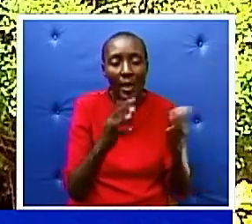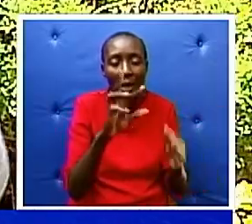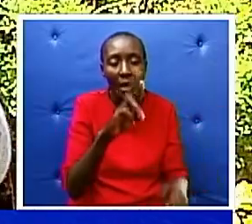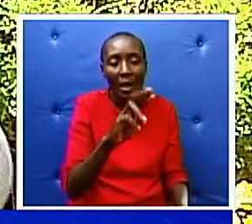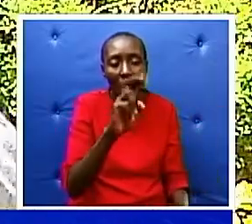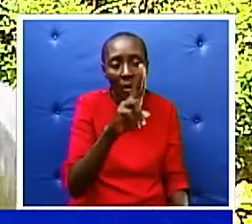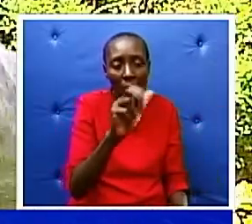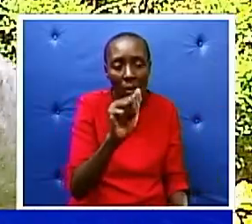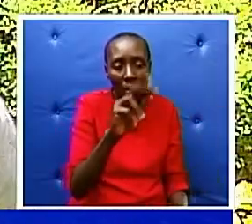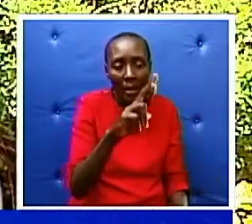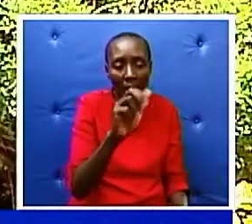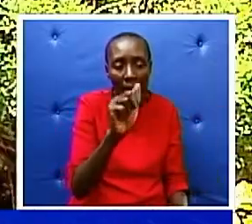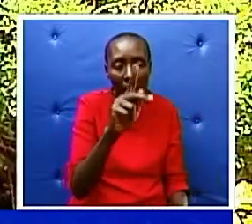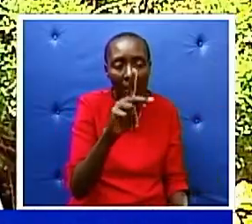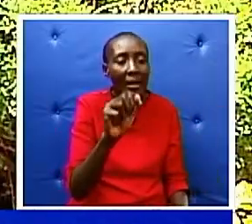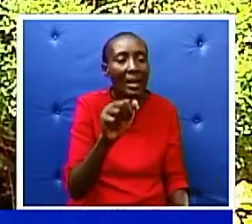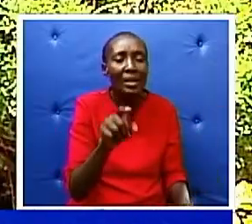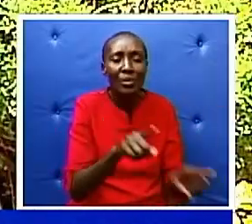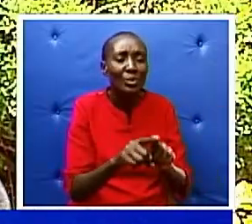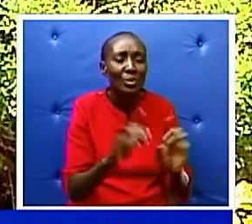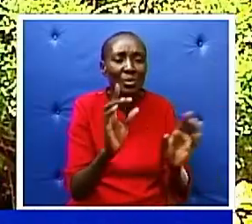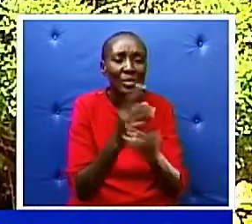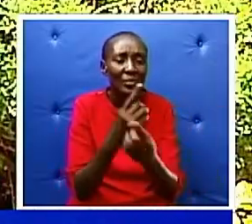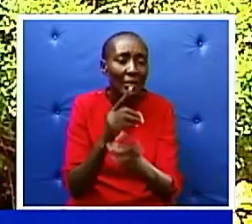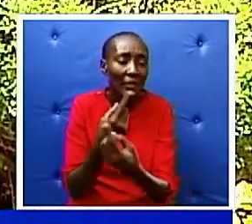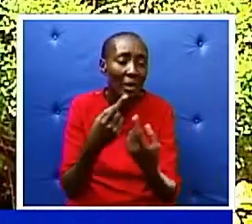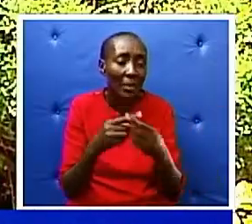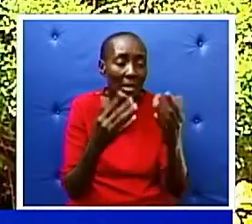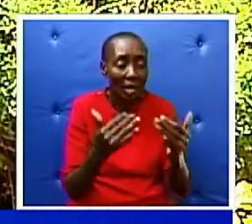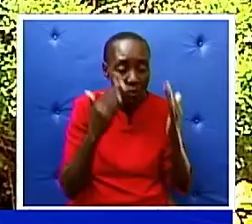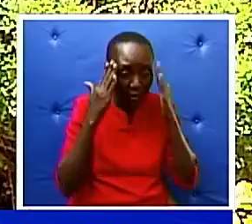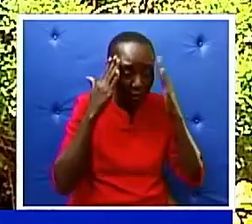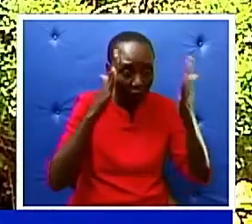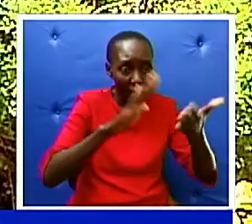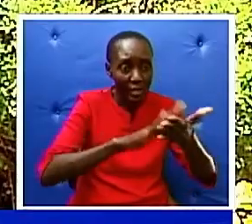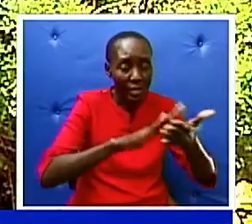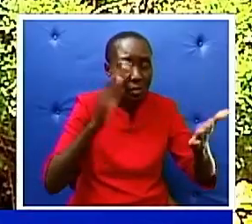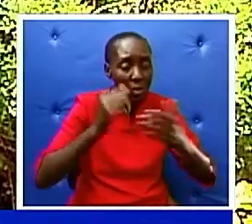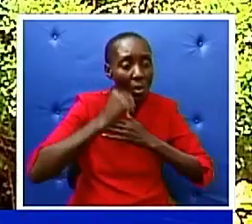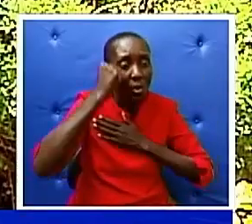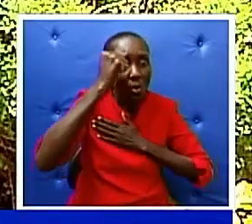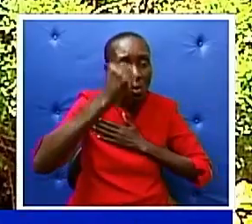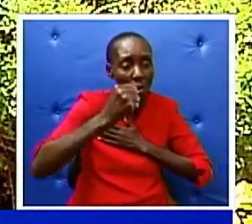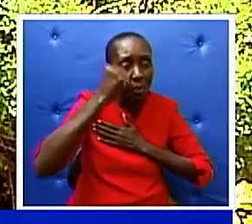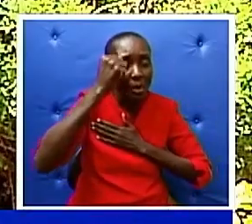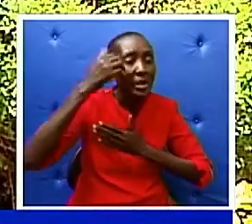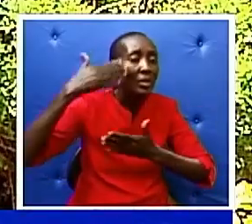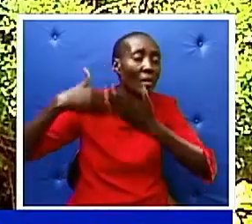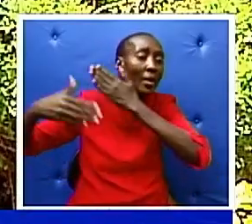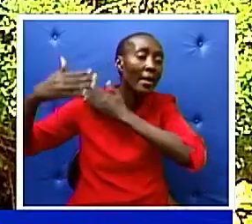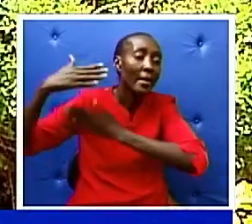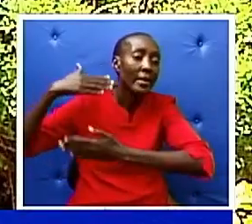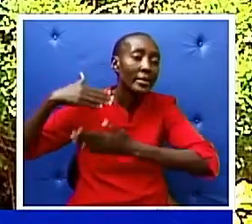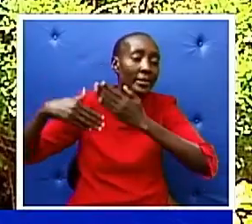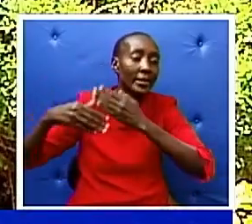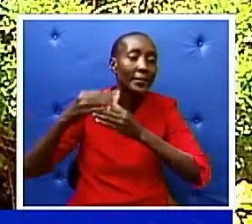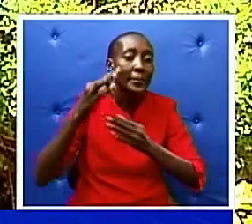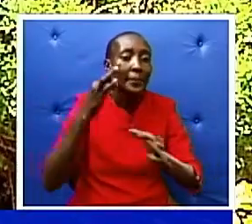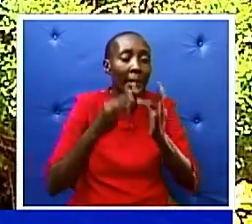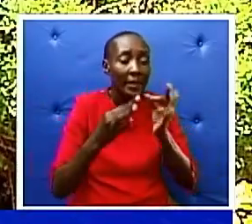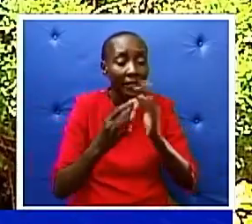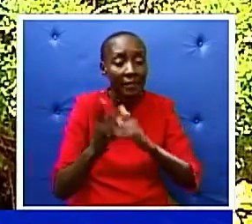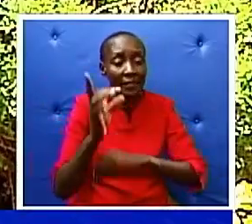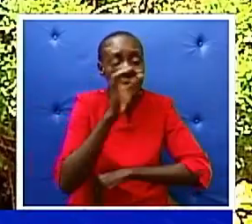But we move past that because we are looking more for the political legacy. If the day